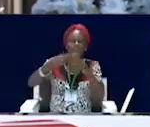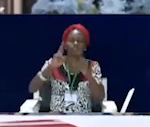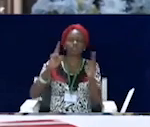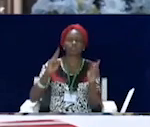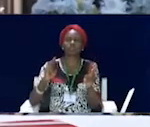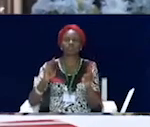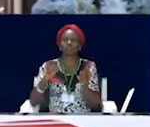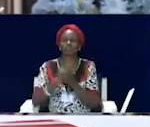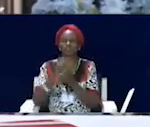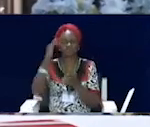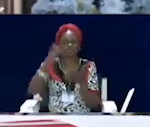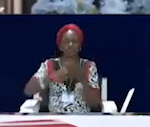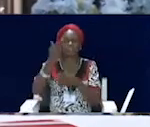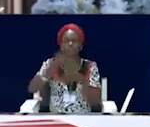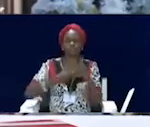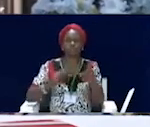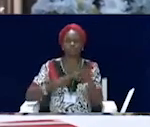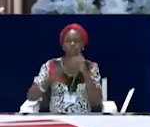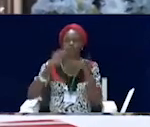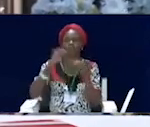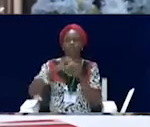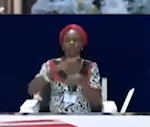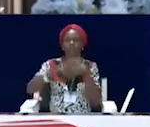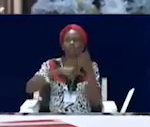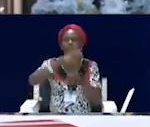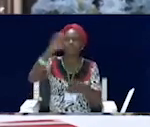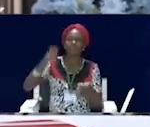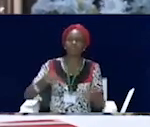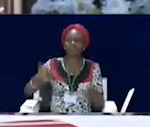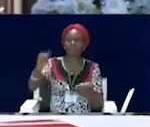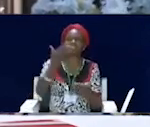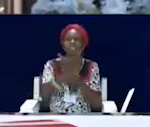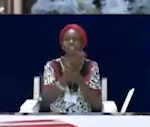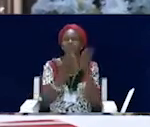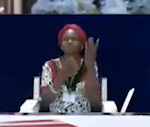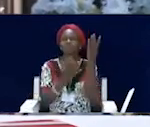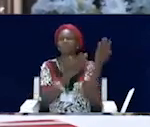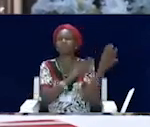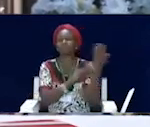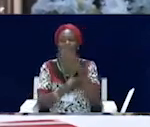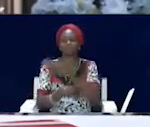That's why next month we'll be talking more about the everlasting arms.